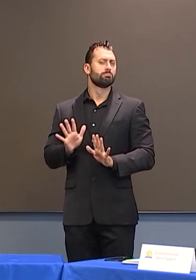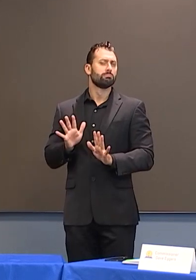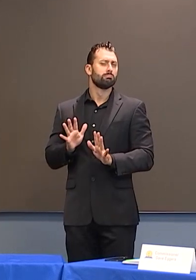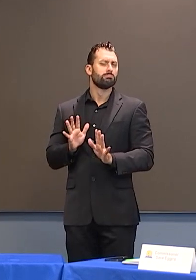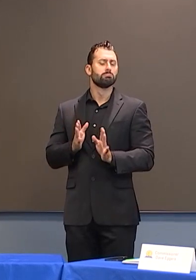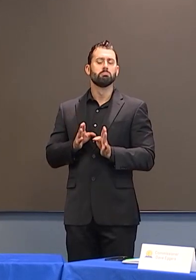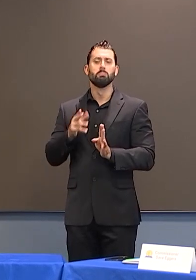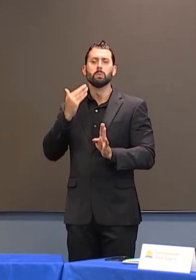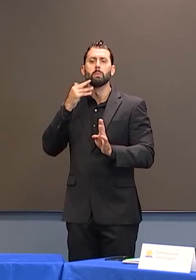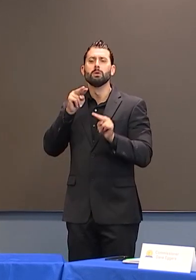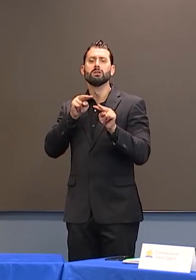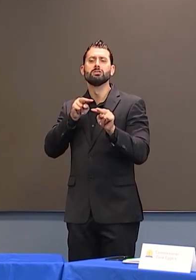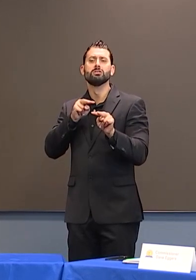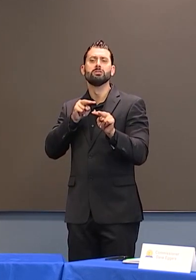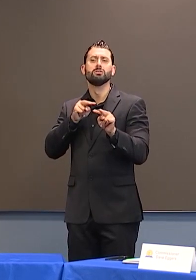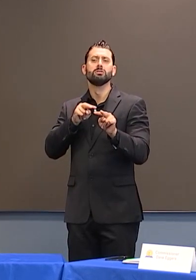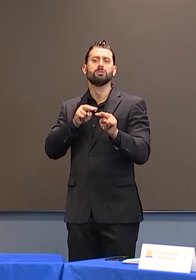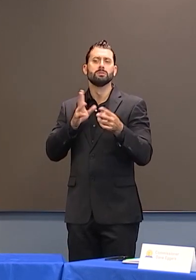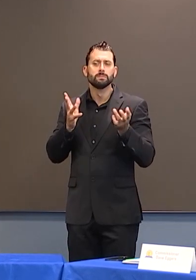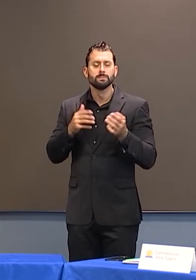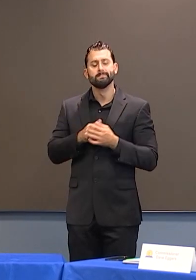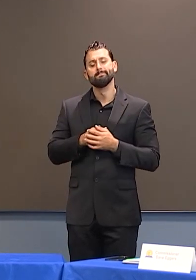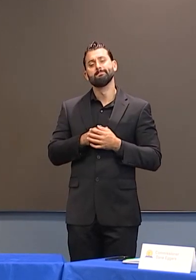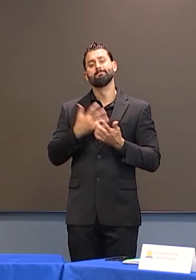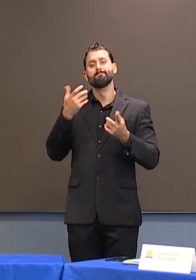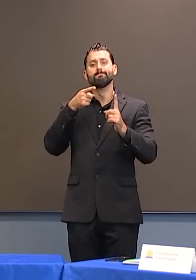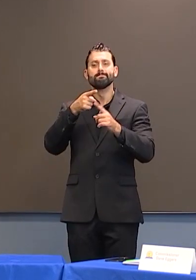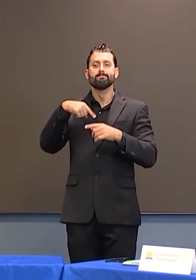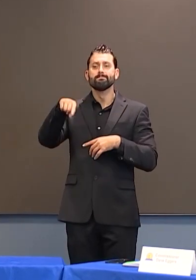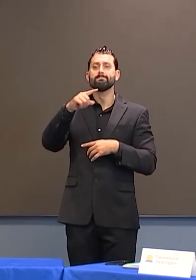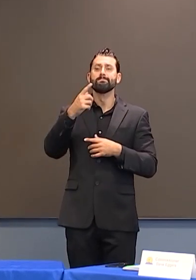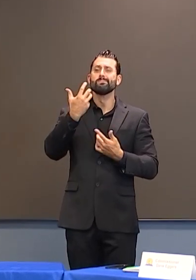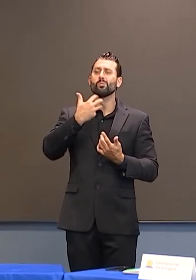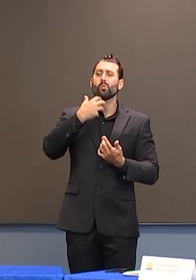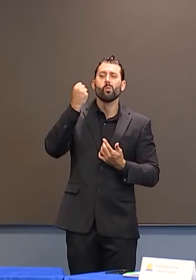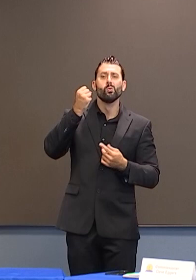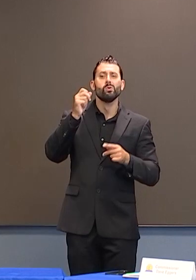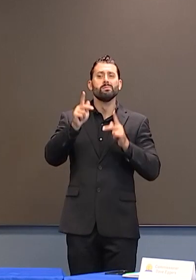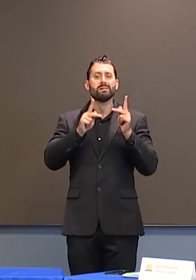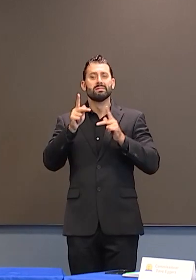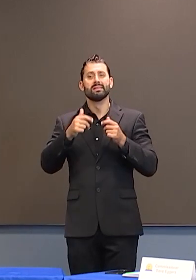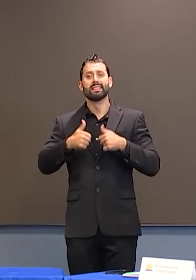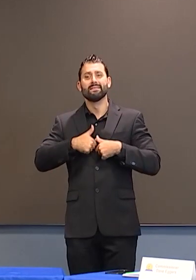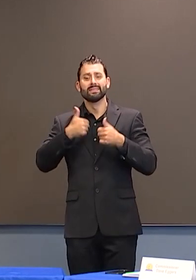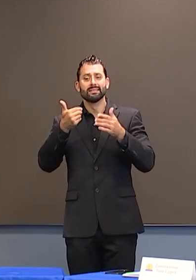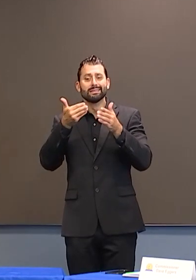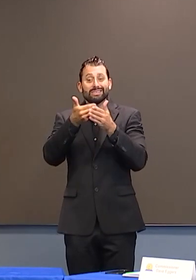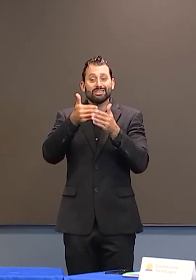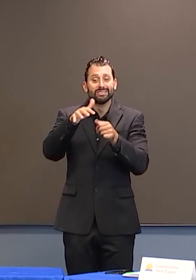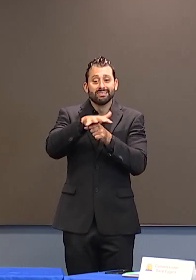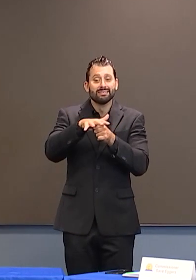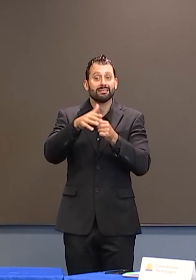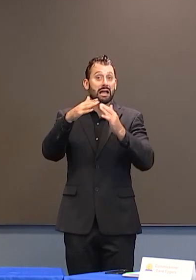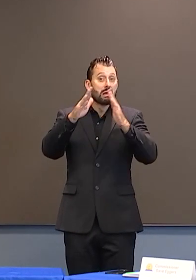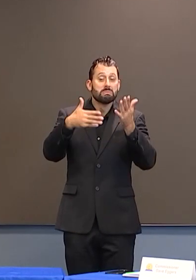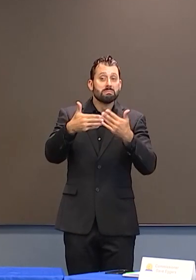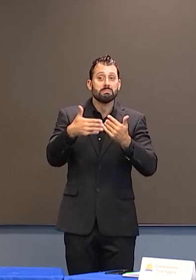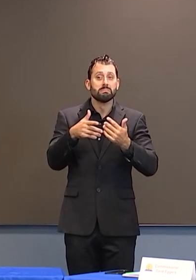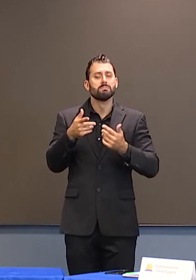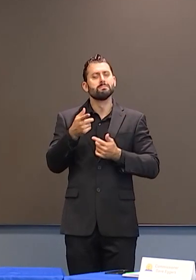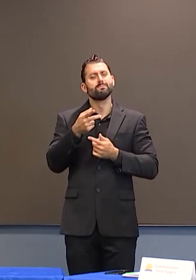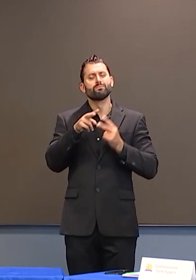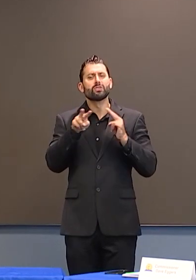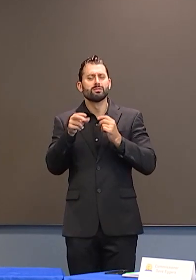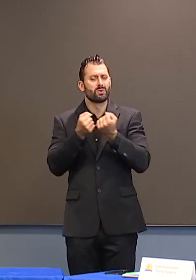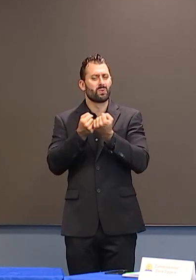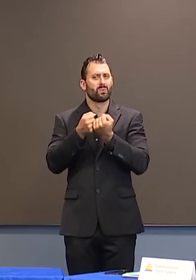a senior who is living alone near you please check on them uh let's all do the right thing for each other in a few days we're going to hopefully look